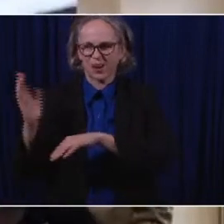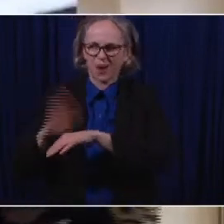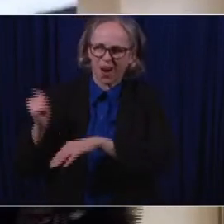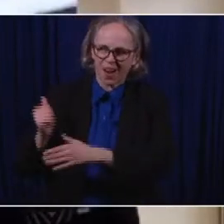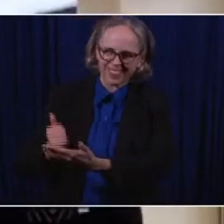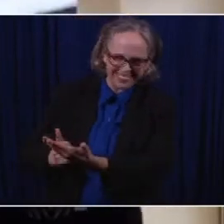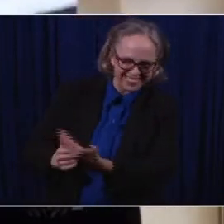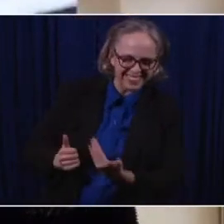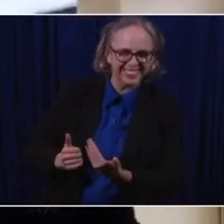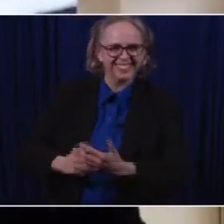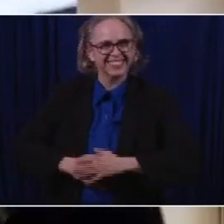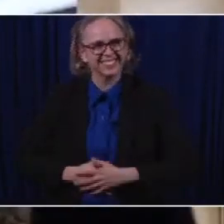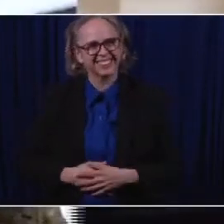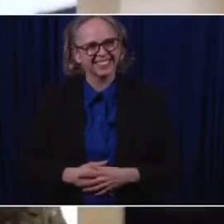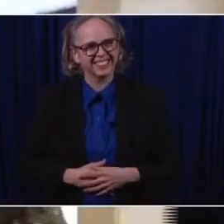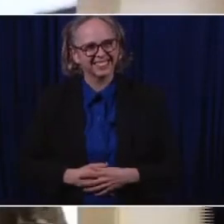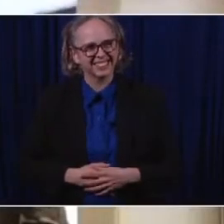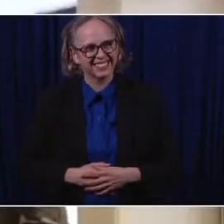So we'll